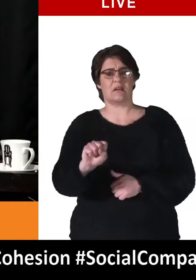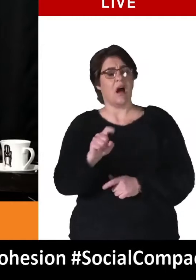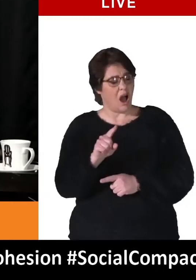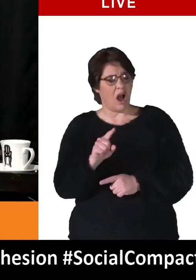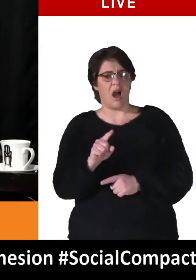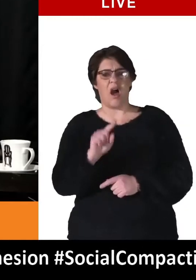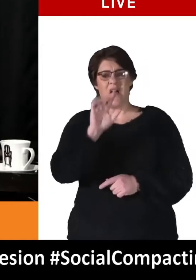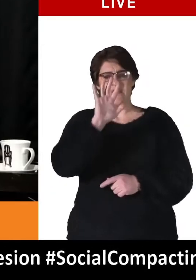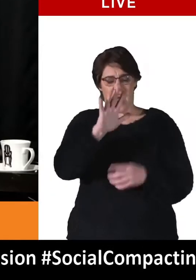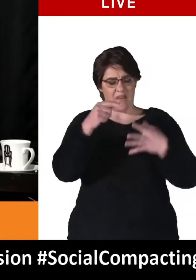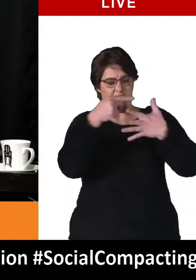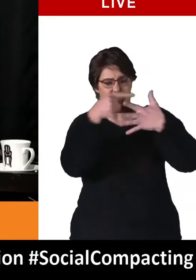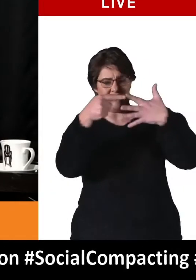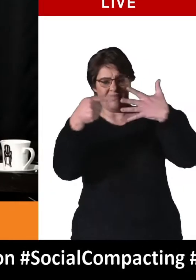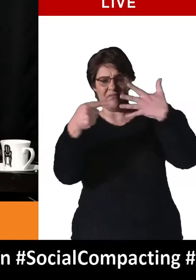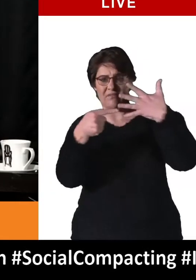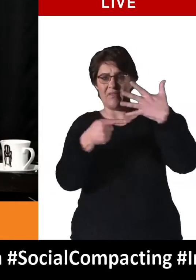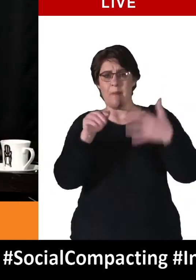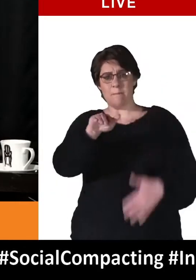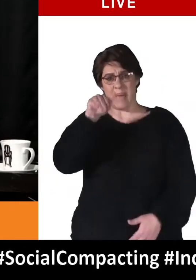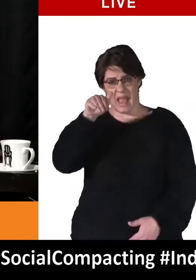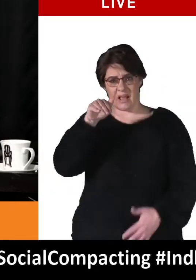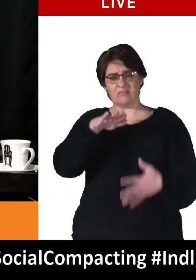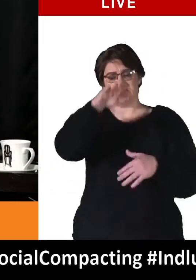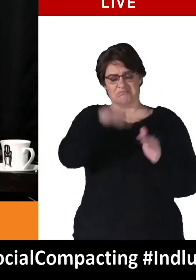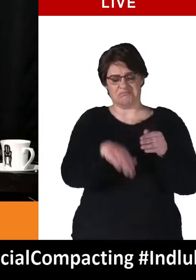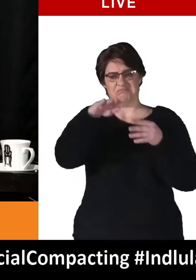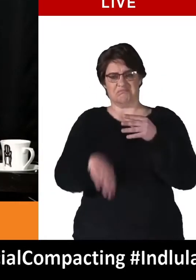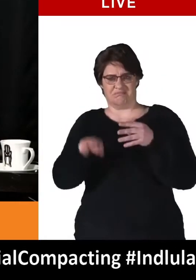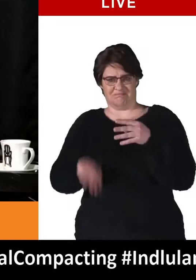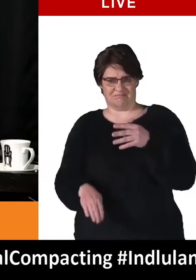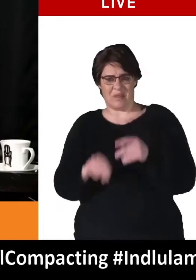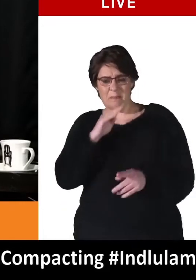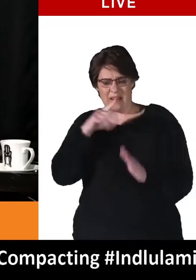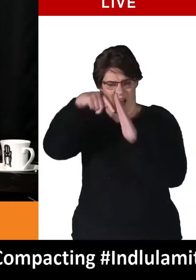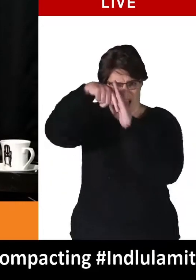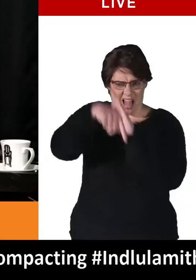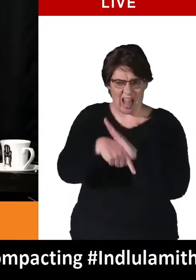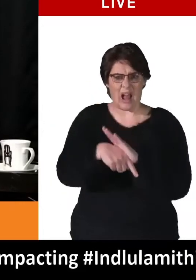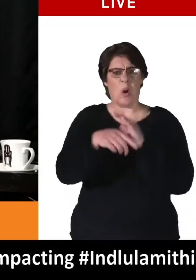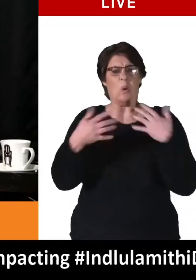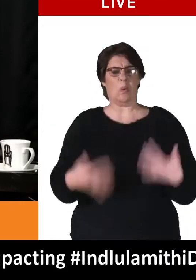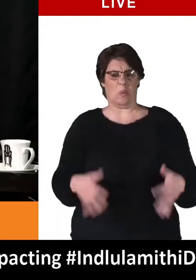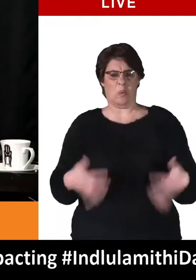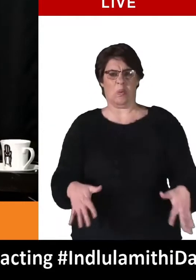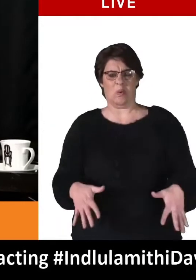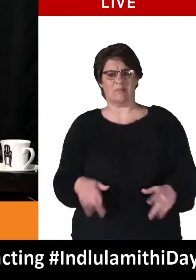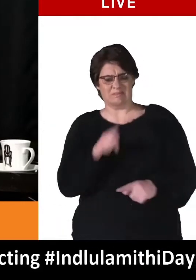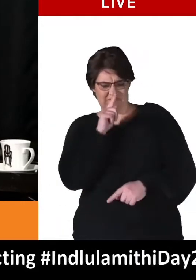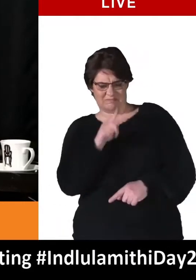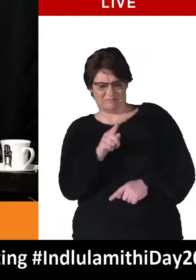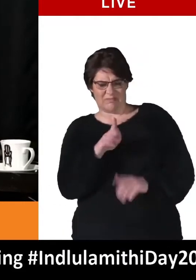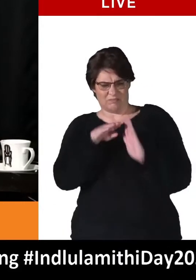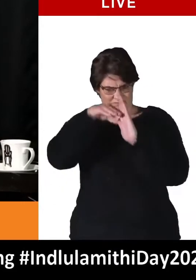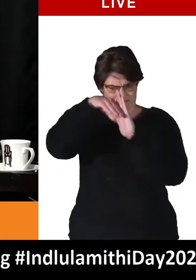of 5 of South Africa's largest banks deeper into junk, and they cited the